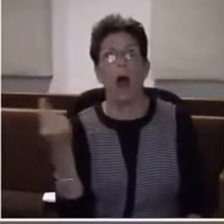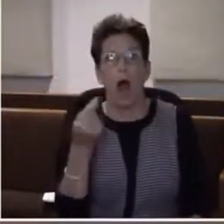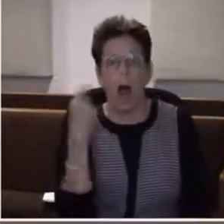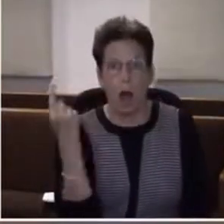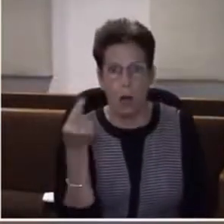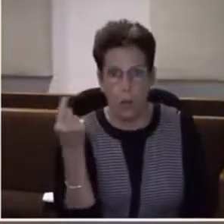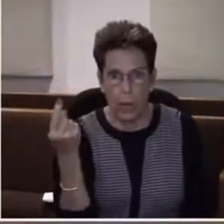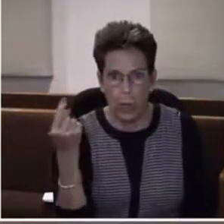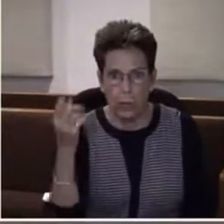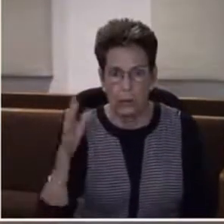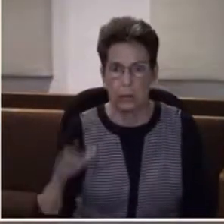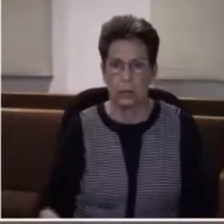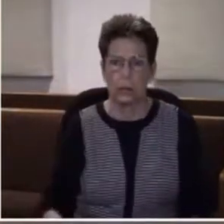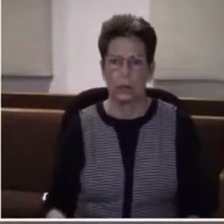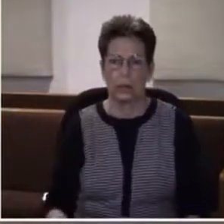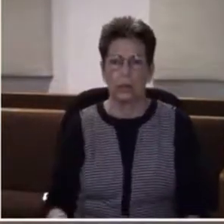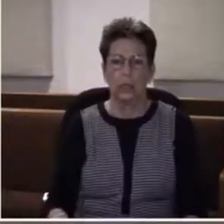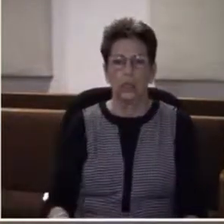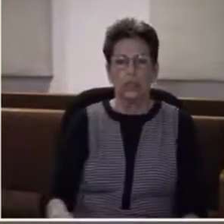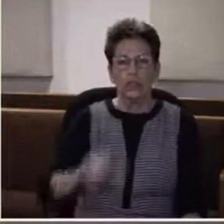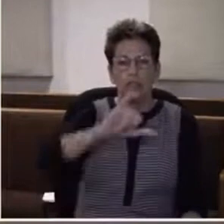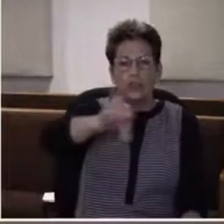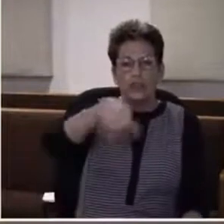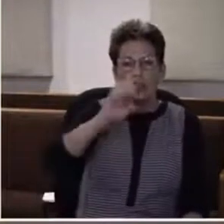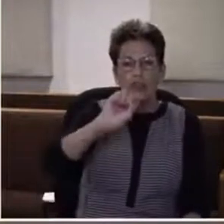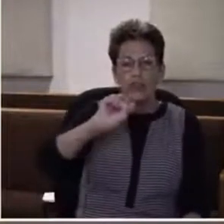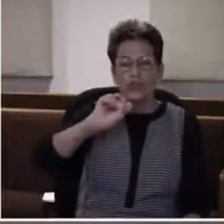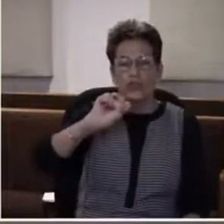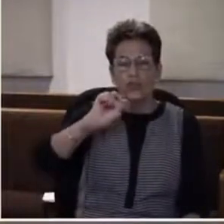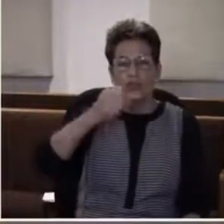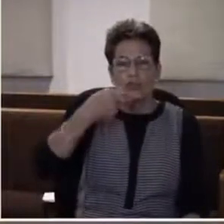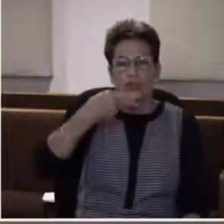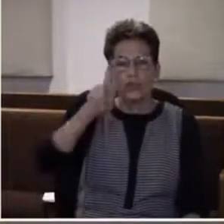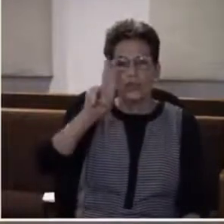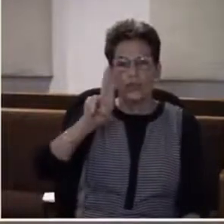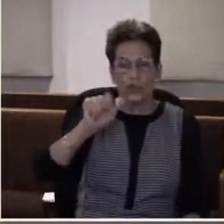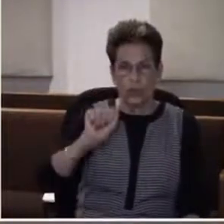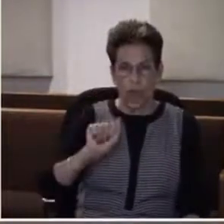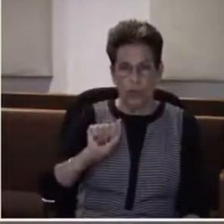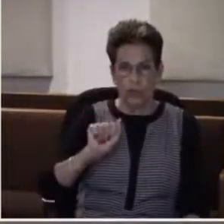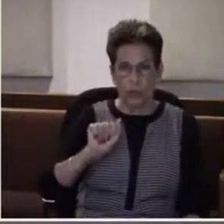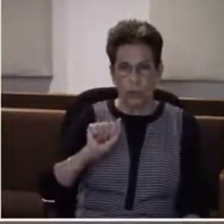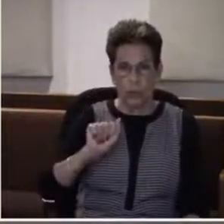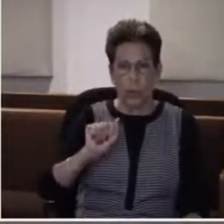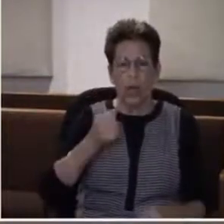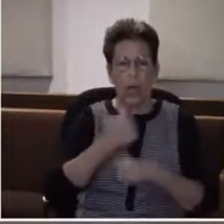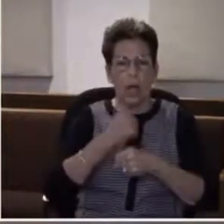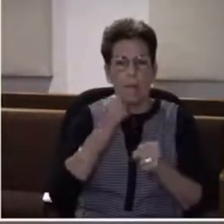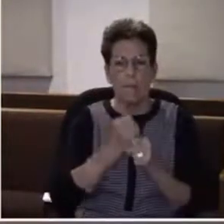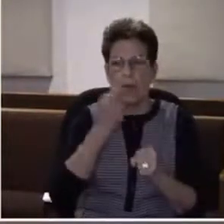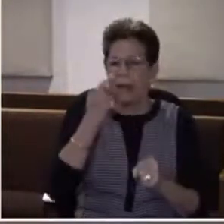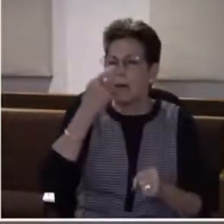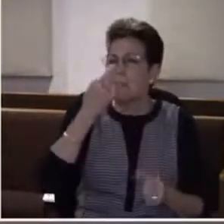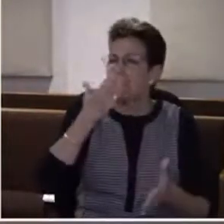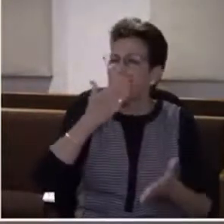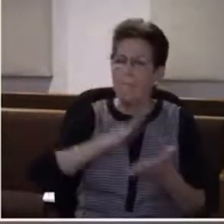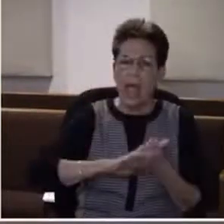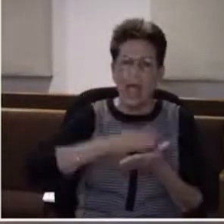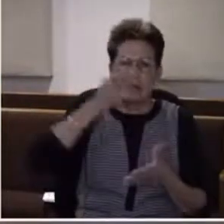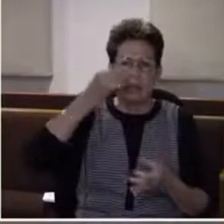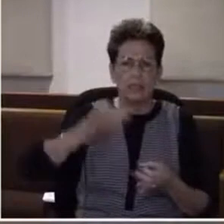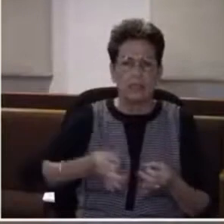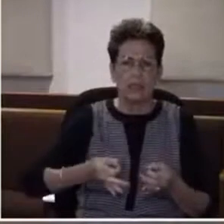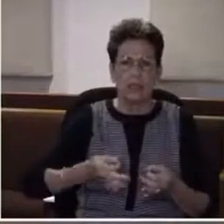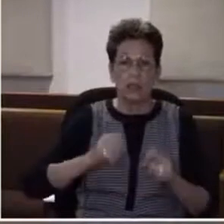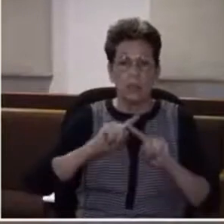Always. And so Joshua made a bad decision, and people got hurt. But yet Joshua was able to